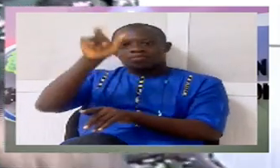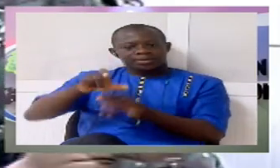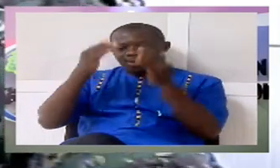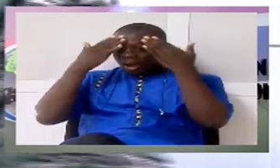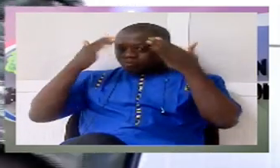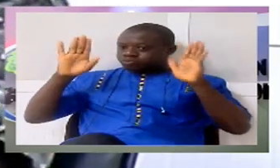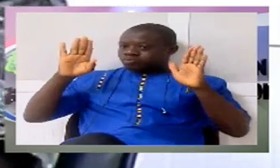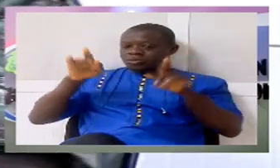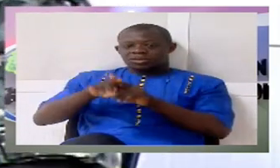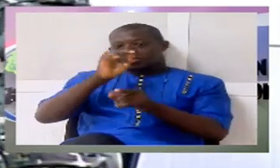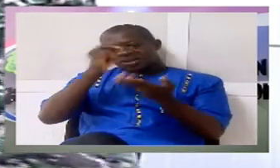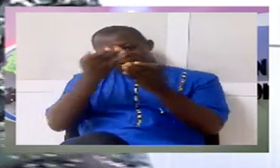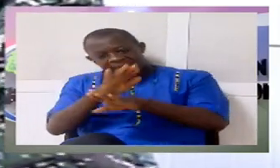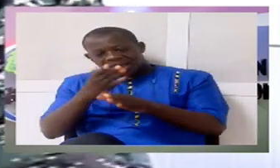convoy,